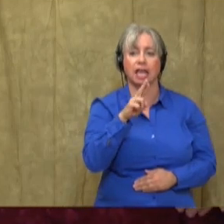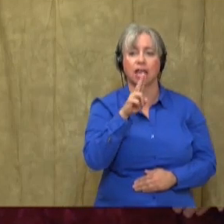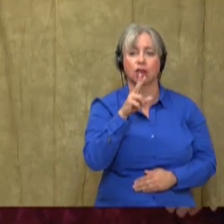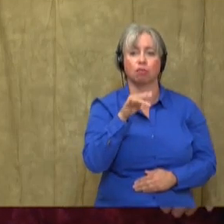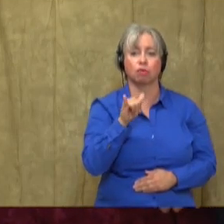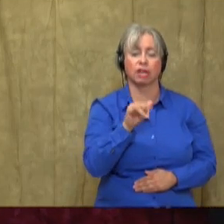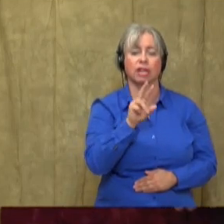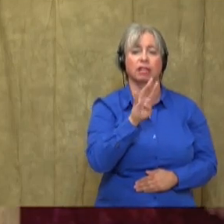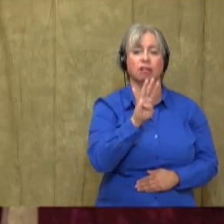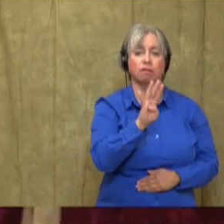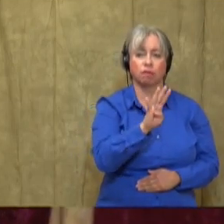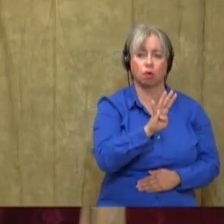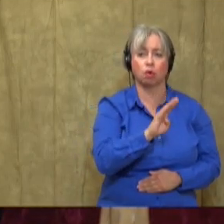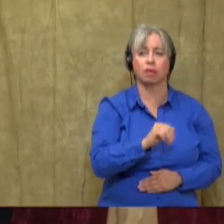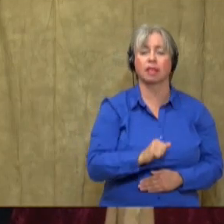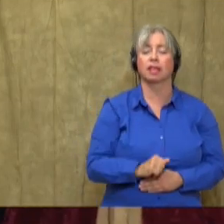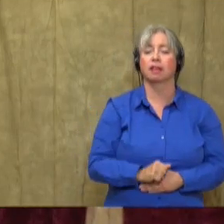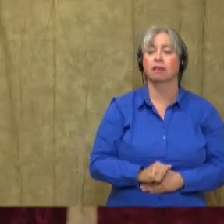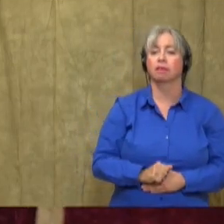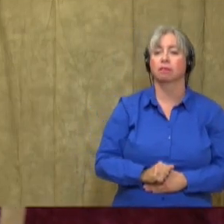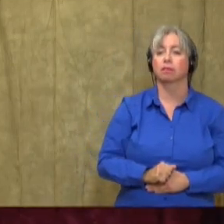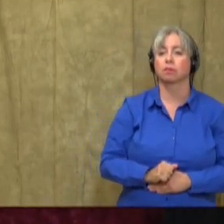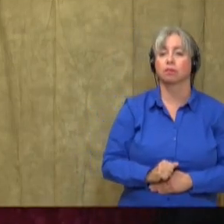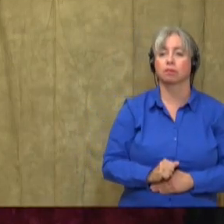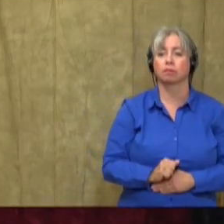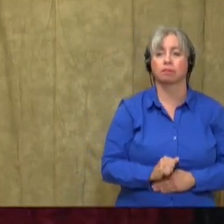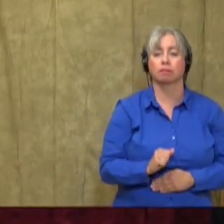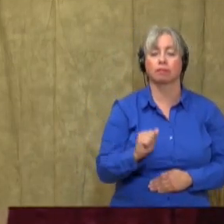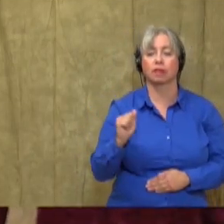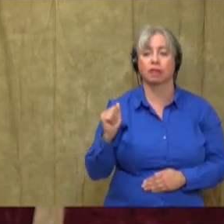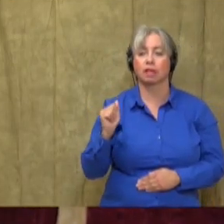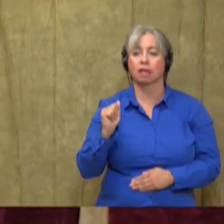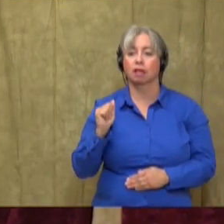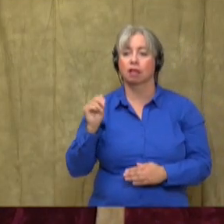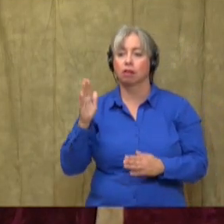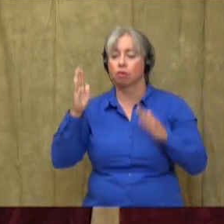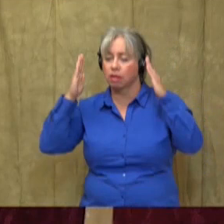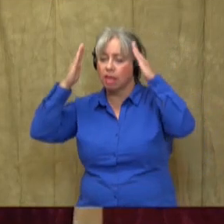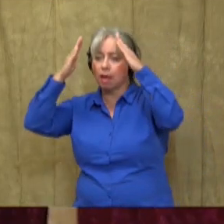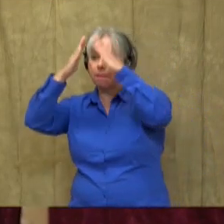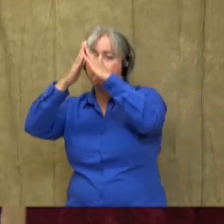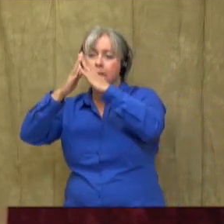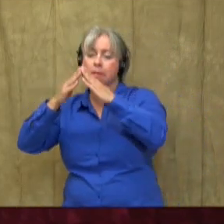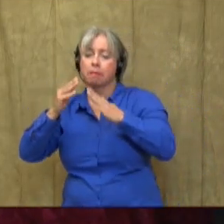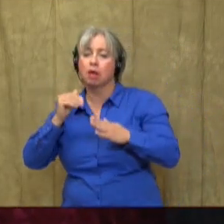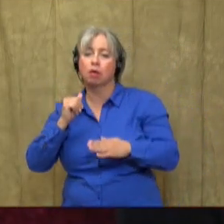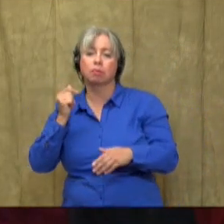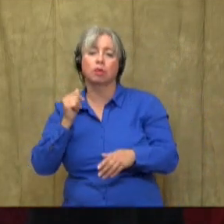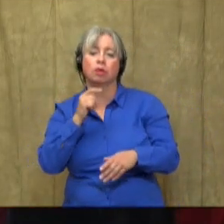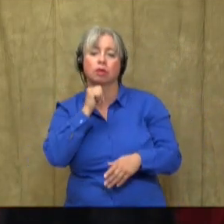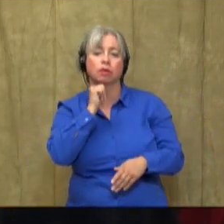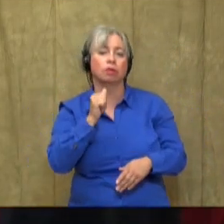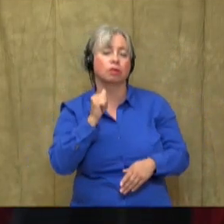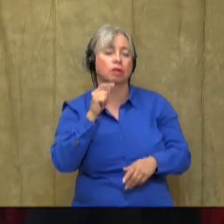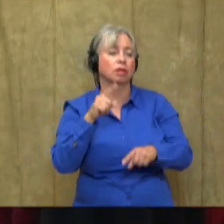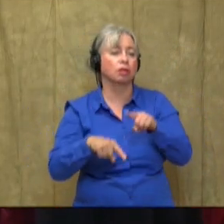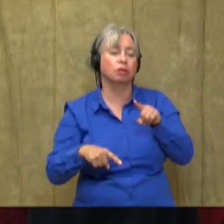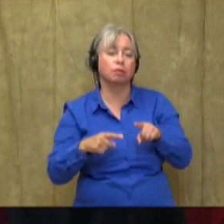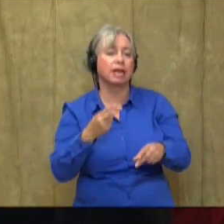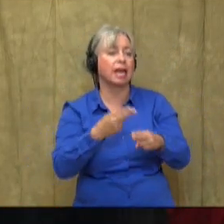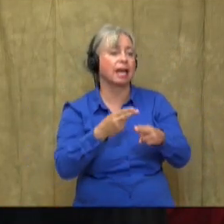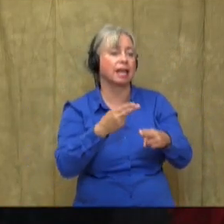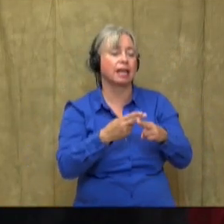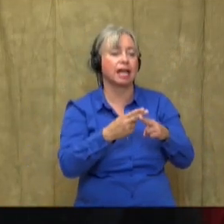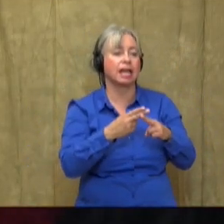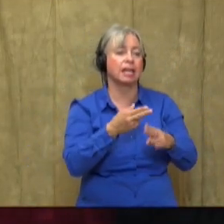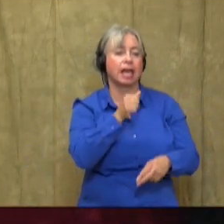church leaders, specifically a bishop. Well, the Pope got mad at that and said, no, you can't appoint those bishops. That's my job.